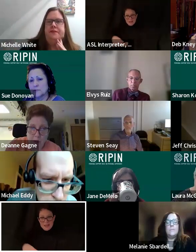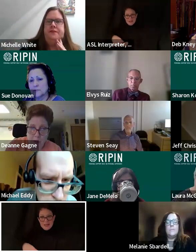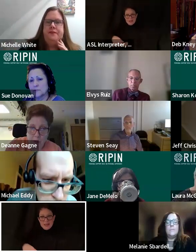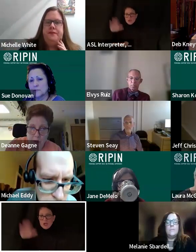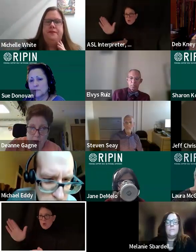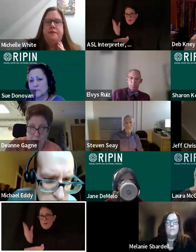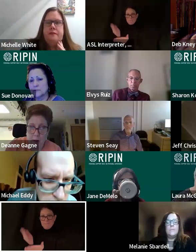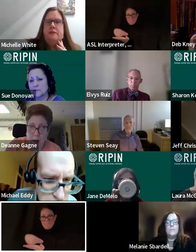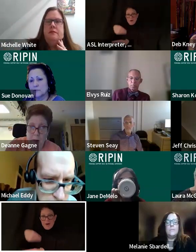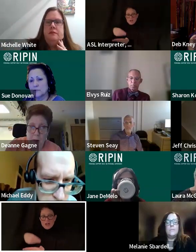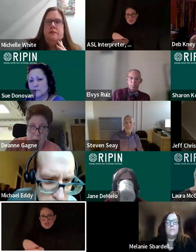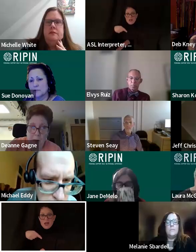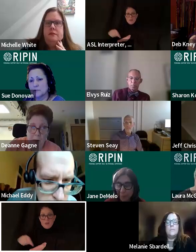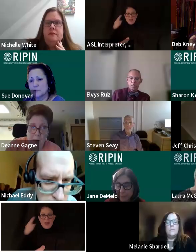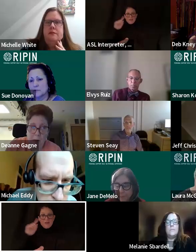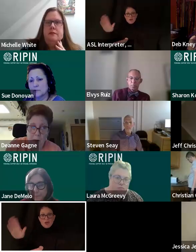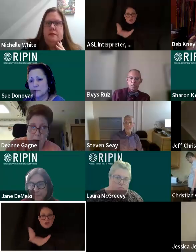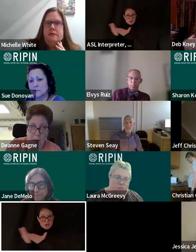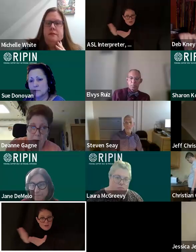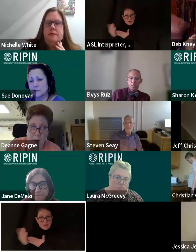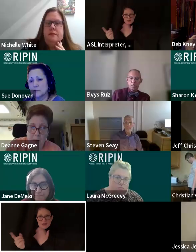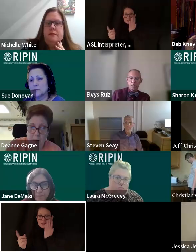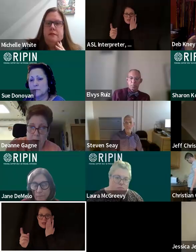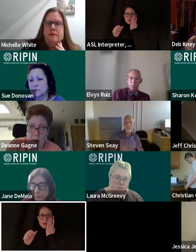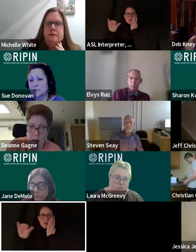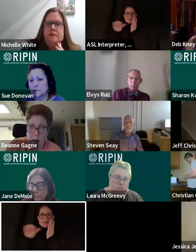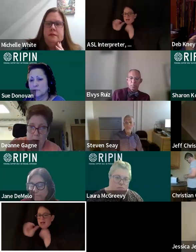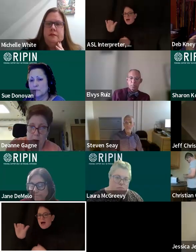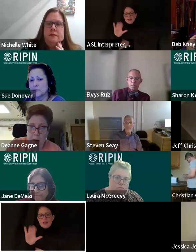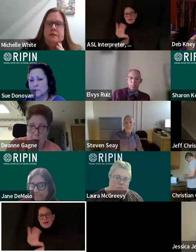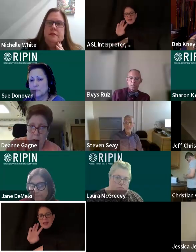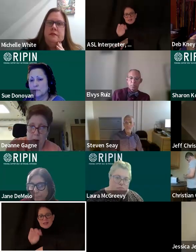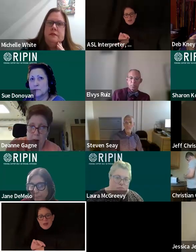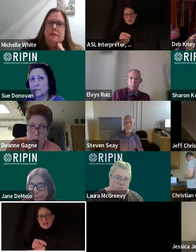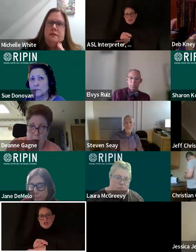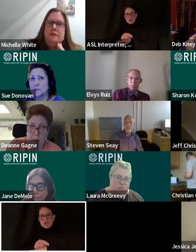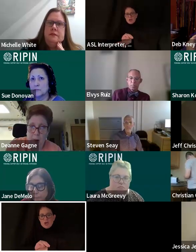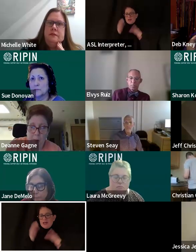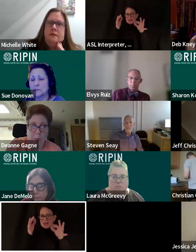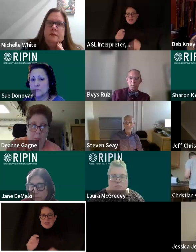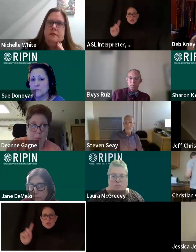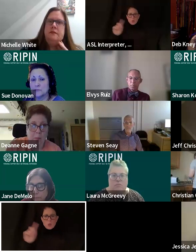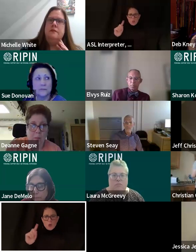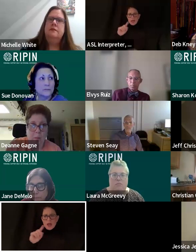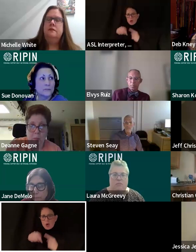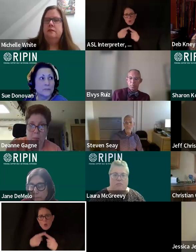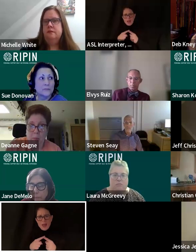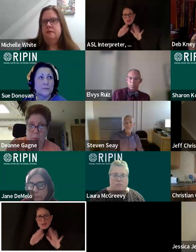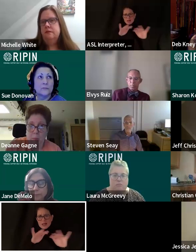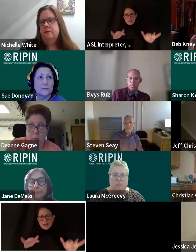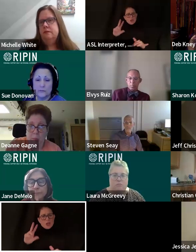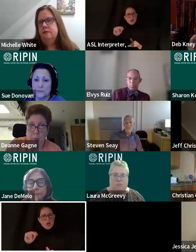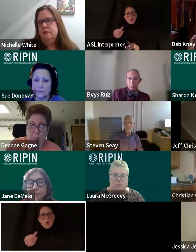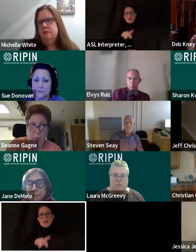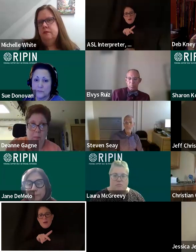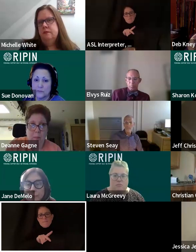your budget that's paying for your services. It's not like the case manager is in charge of when and where and stuff. That's the whole thing about